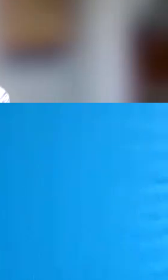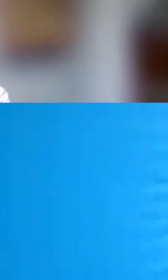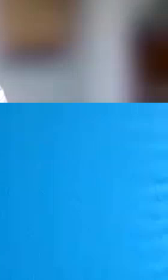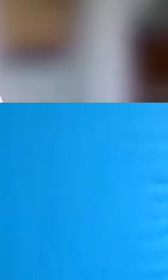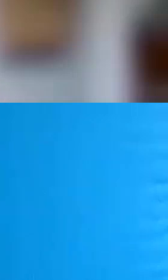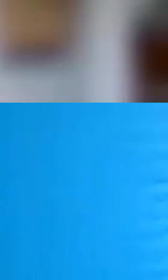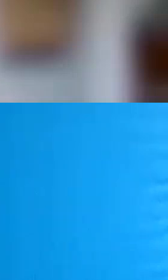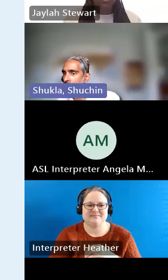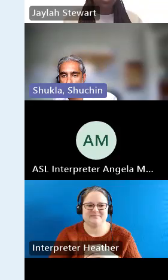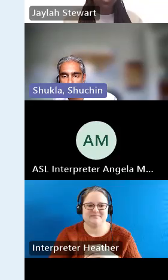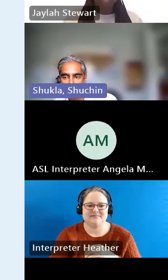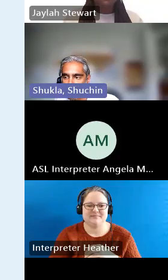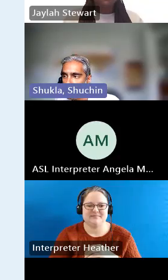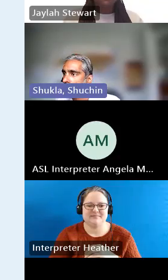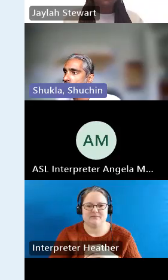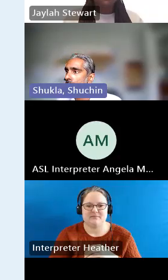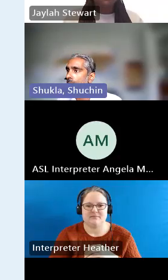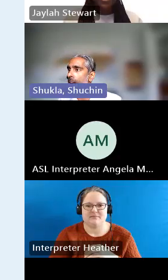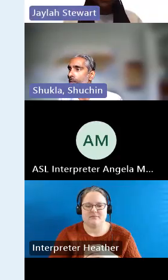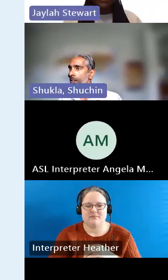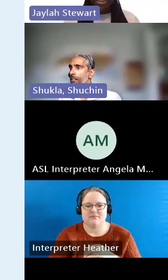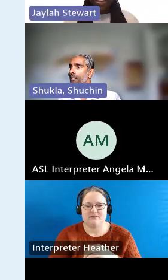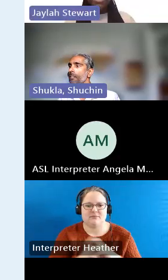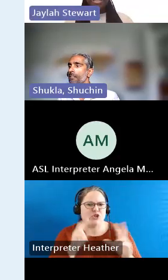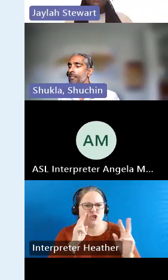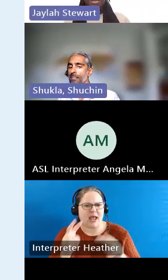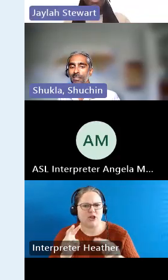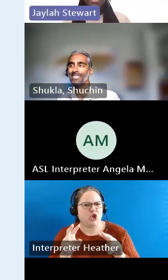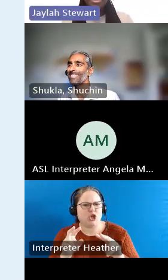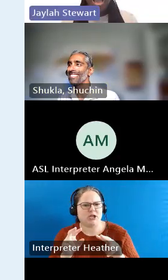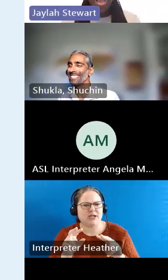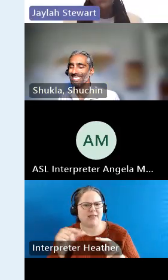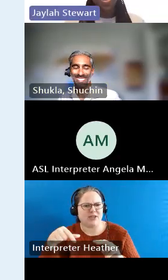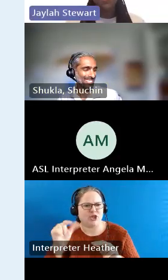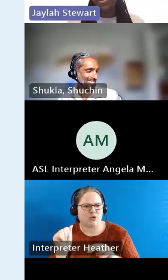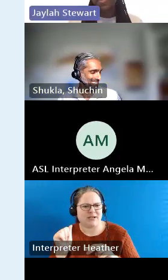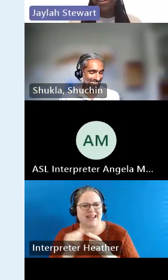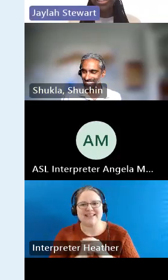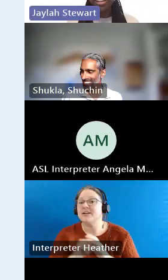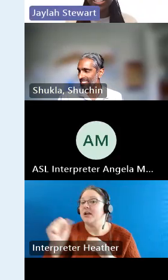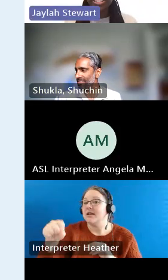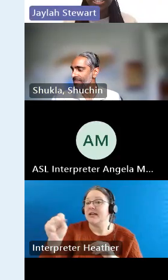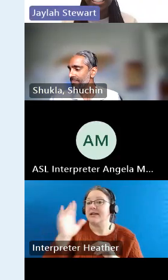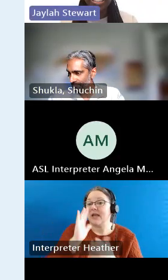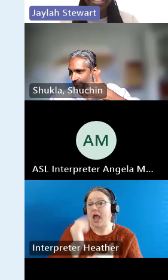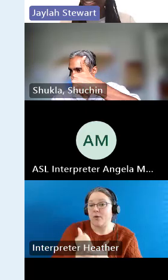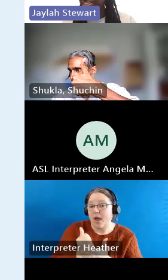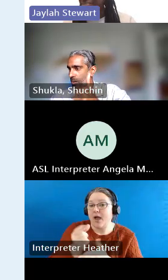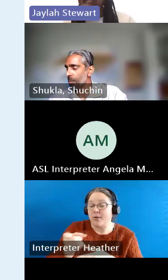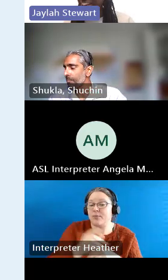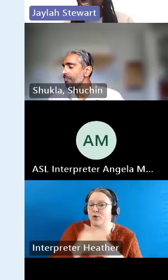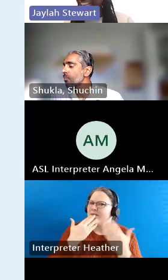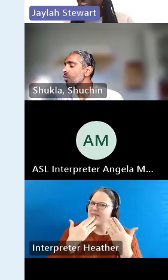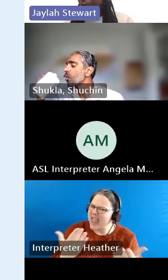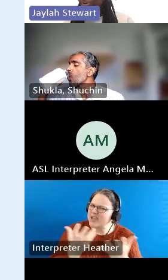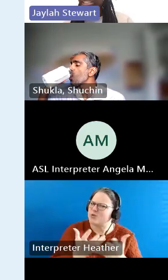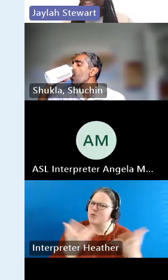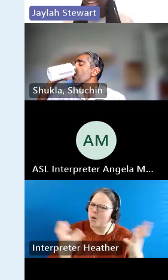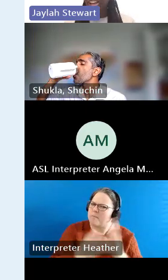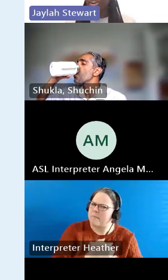And I don't know if we have a moderator or if I should just look at the Q&A or... Yes. I'll help out, Dr. Shukla. Thank you so